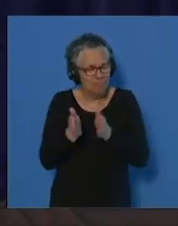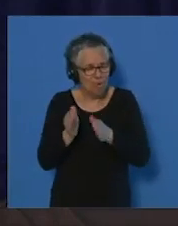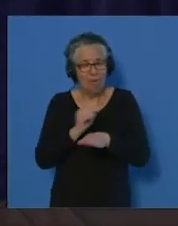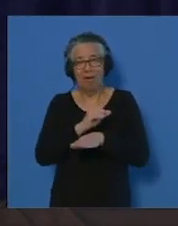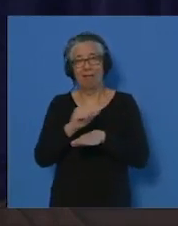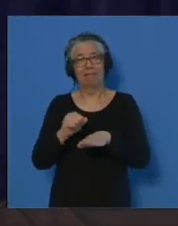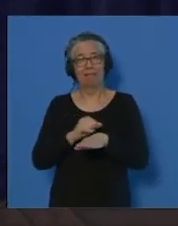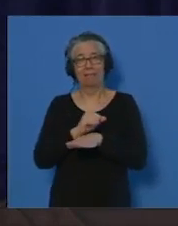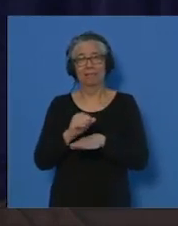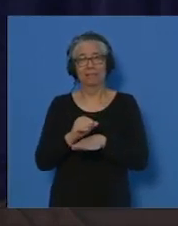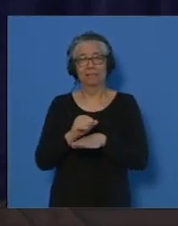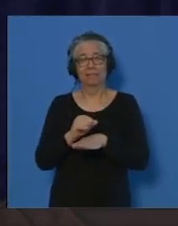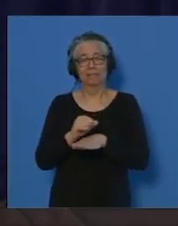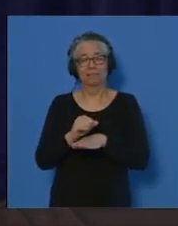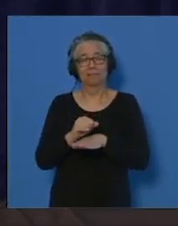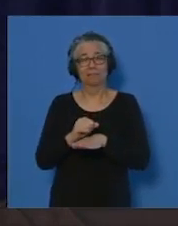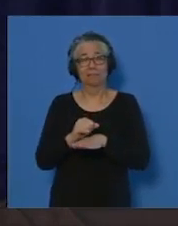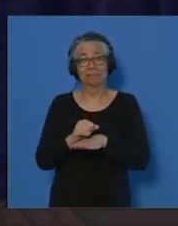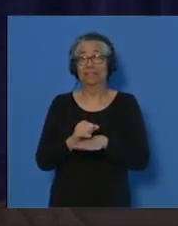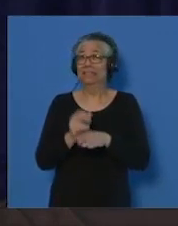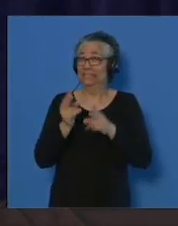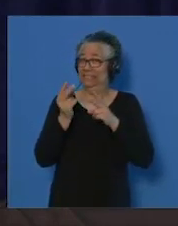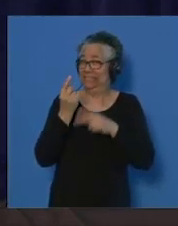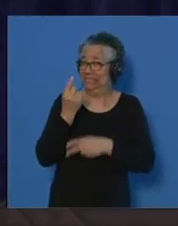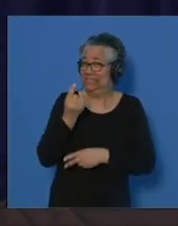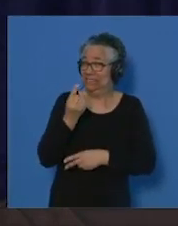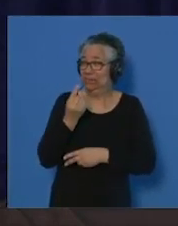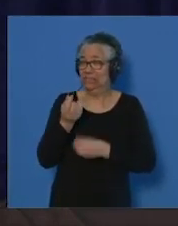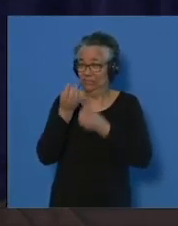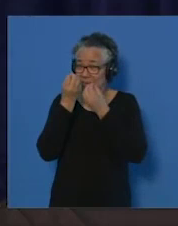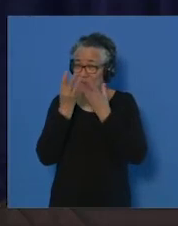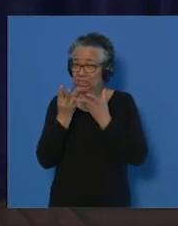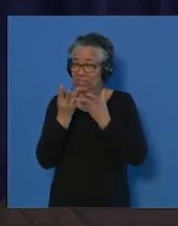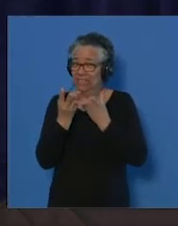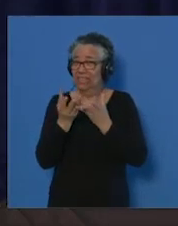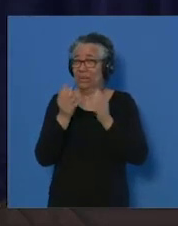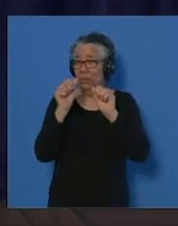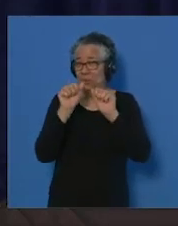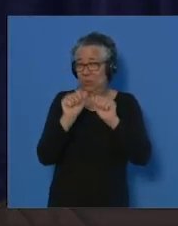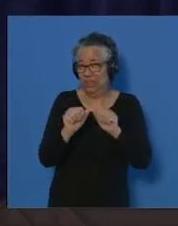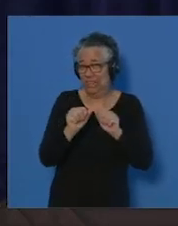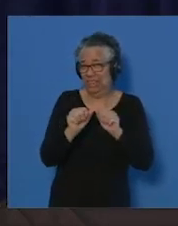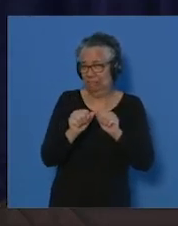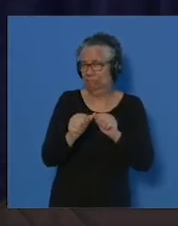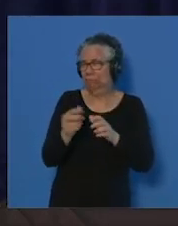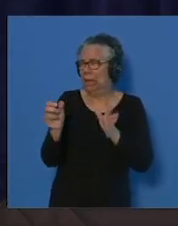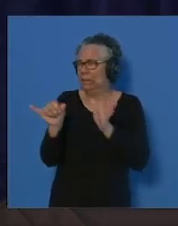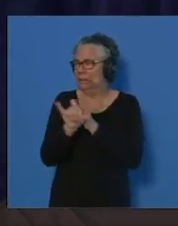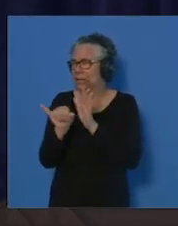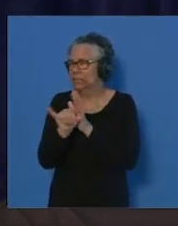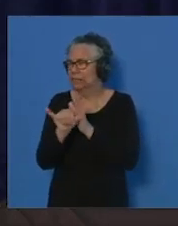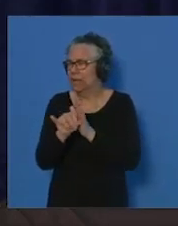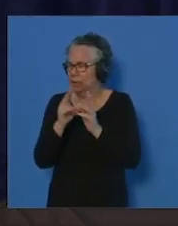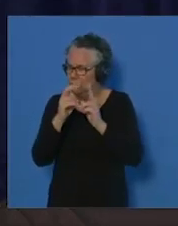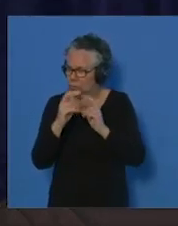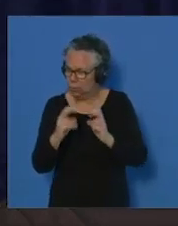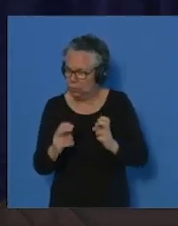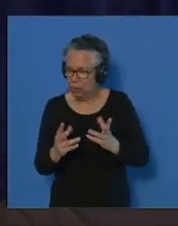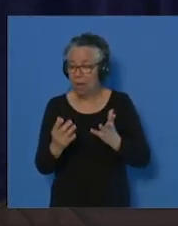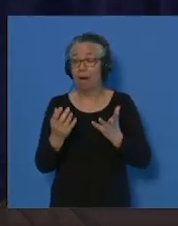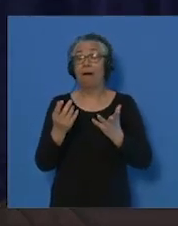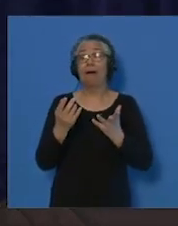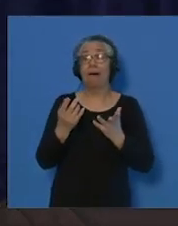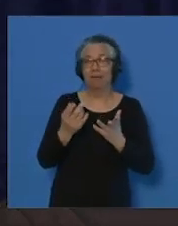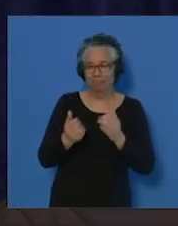island, and with very little information, we can somewhat accurately identify most people in any